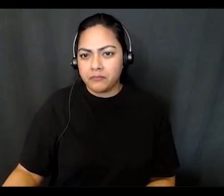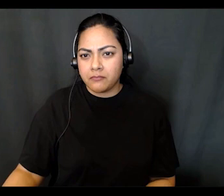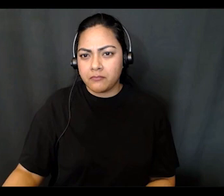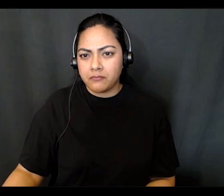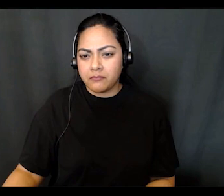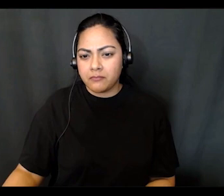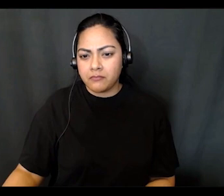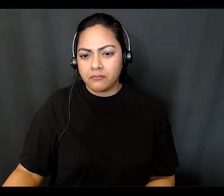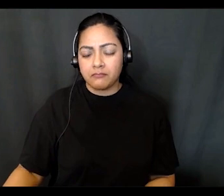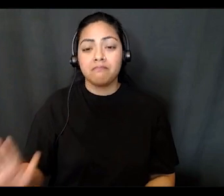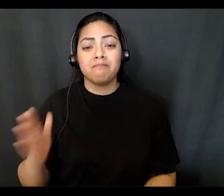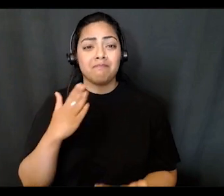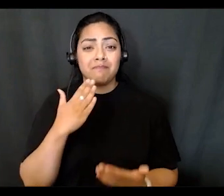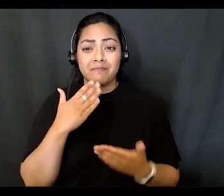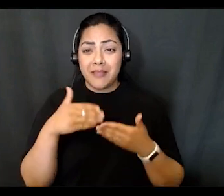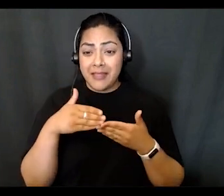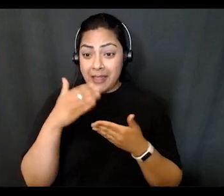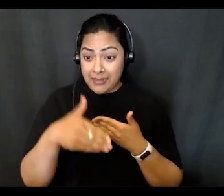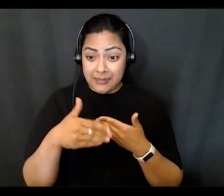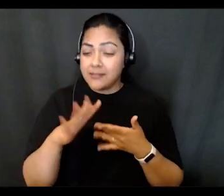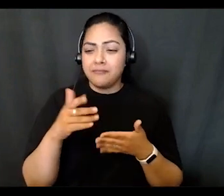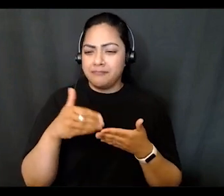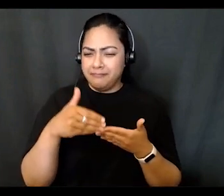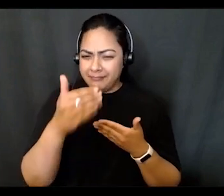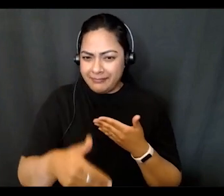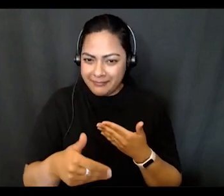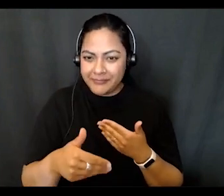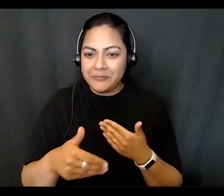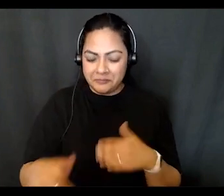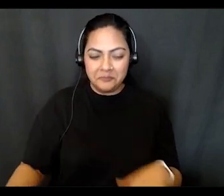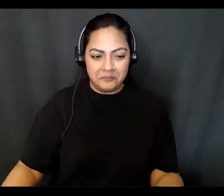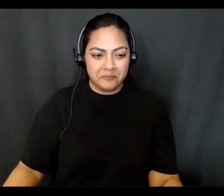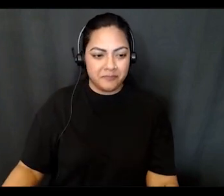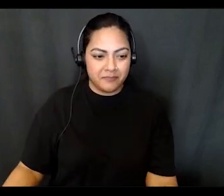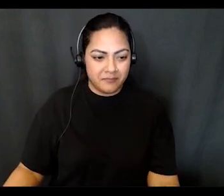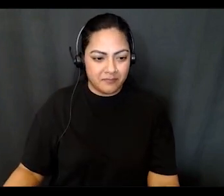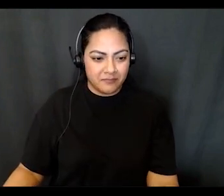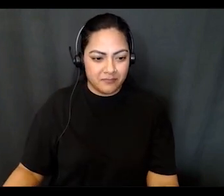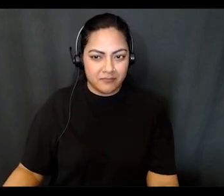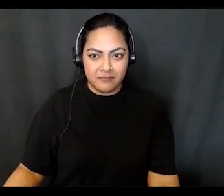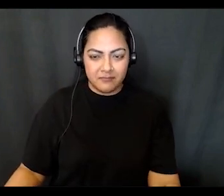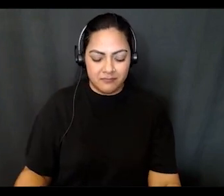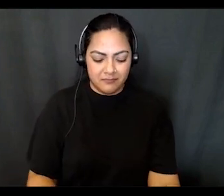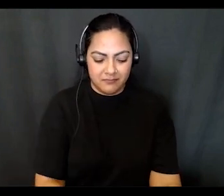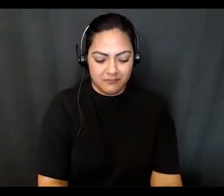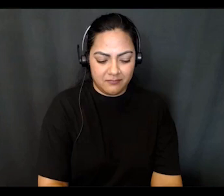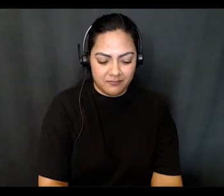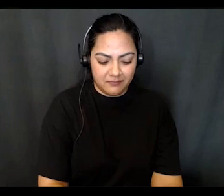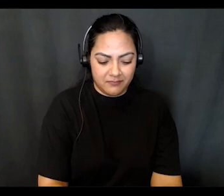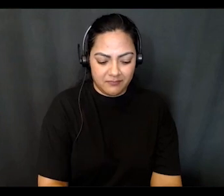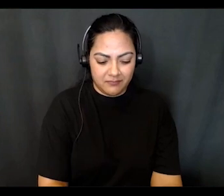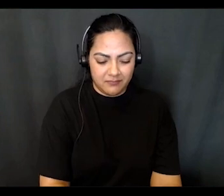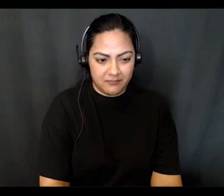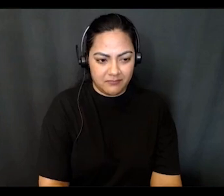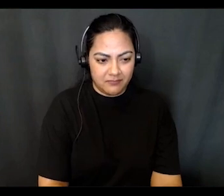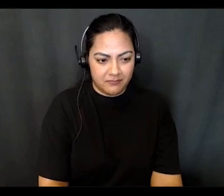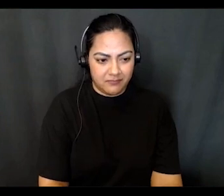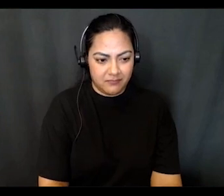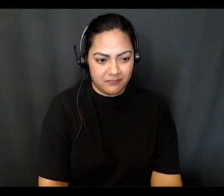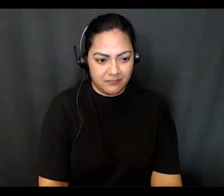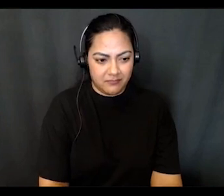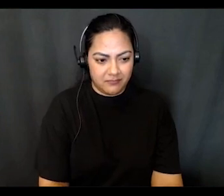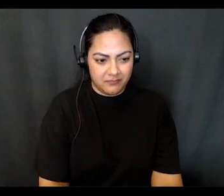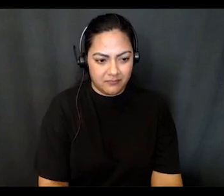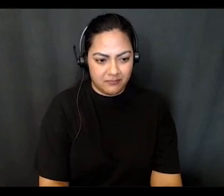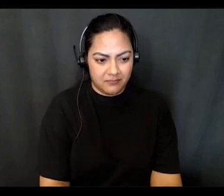And then actually, if we can go to the slide after this. So as Kent said, my name is Brady. I have a